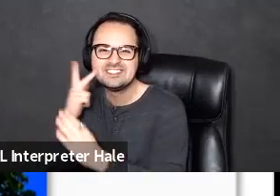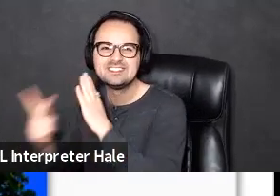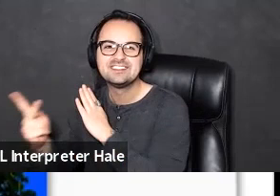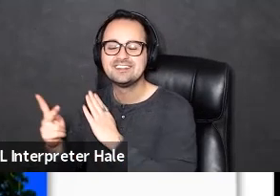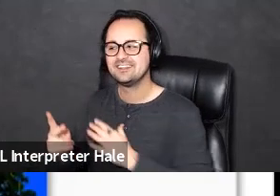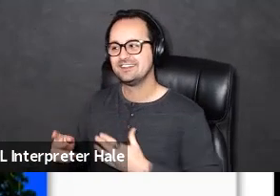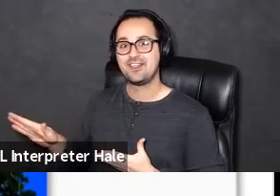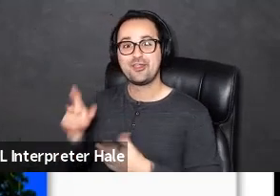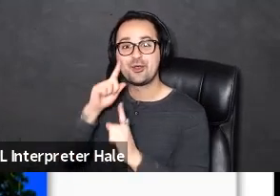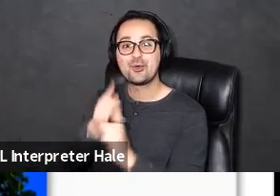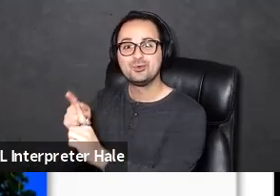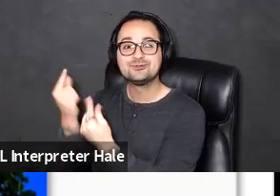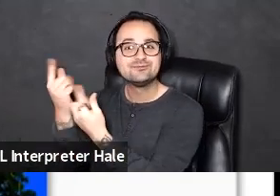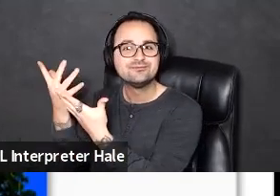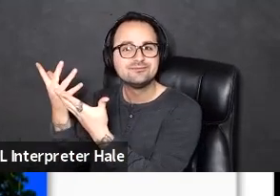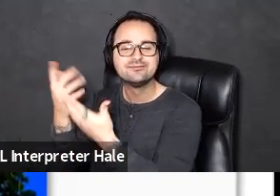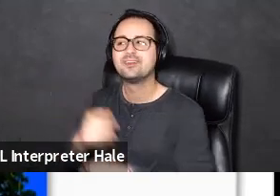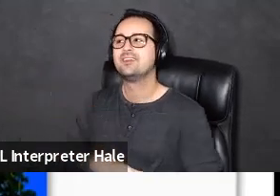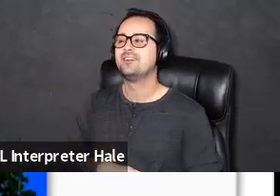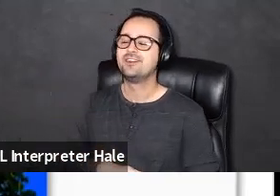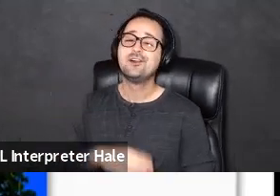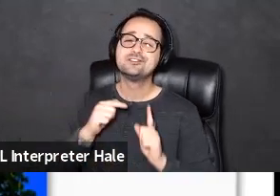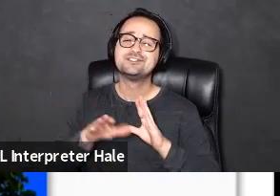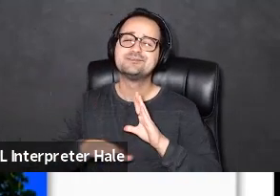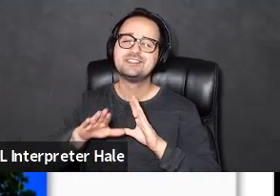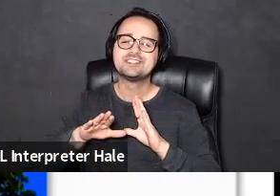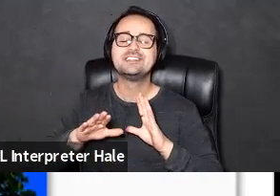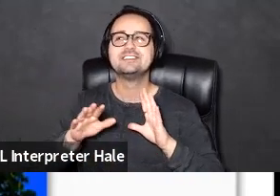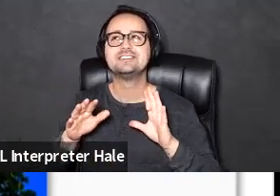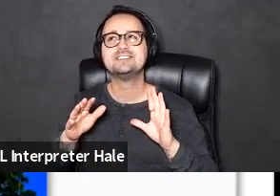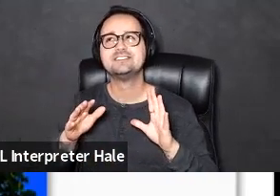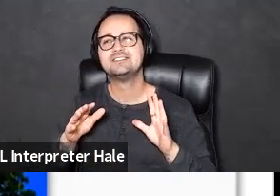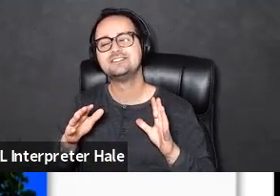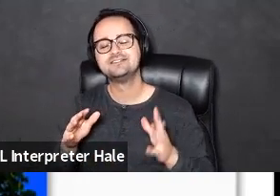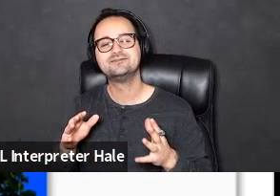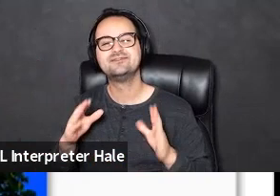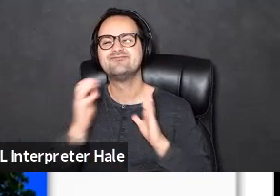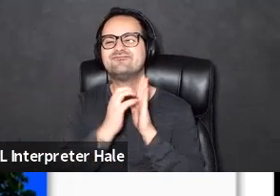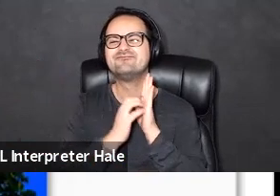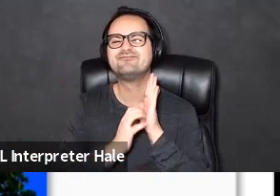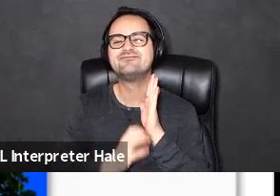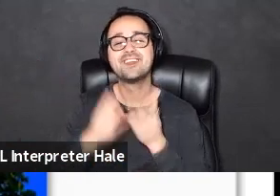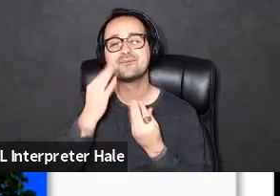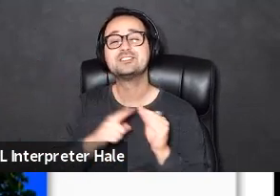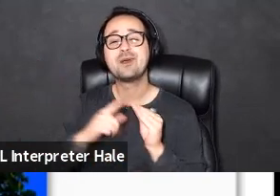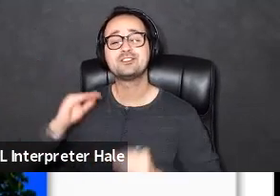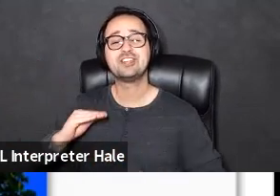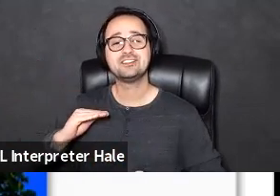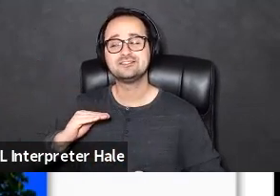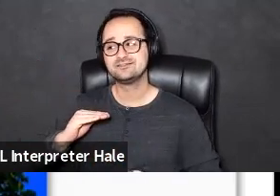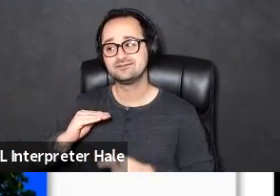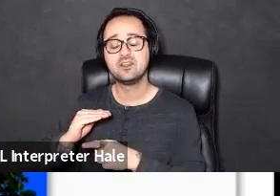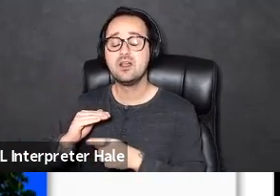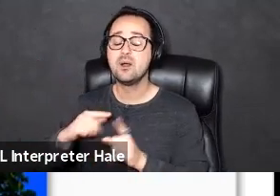want they want to aspire to? So it's basically, you know, speaking for you, giving as much information about your child, almost like you wish you had when they were